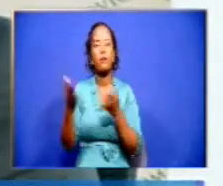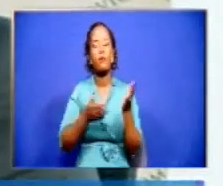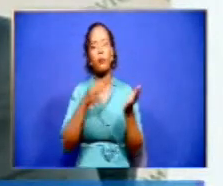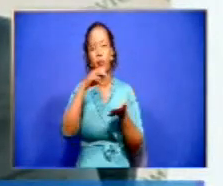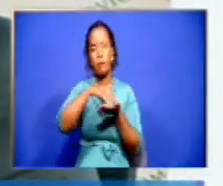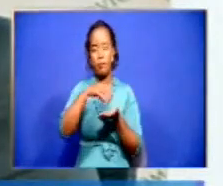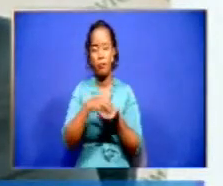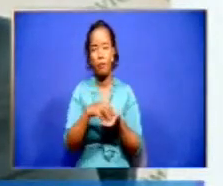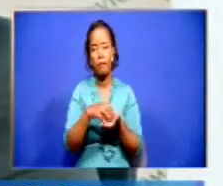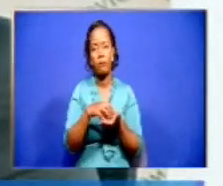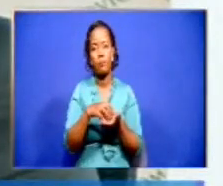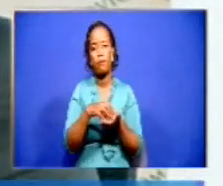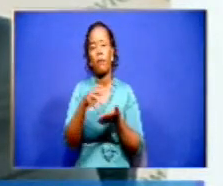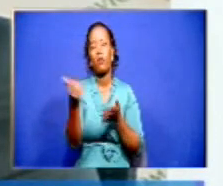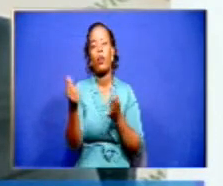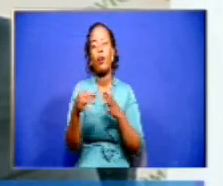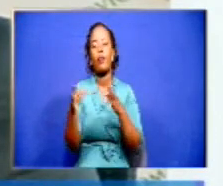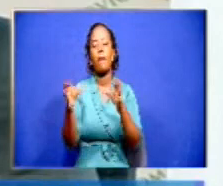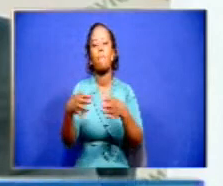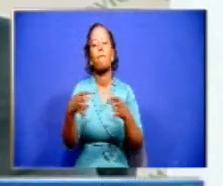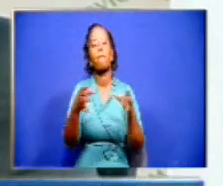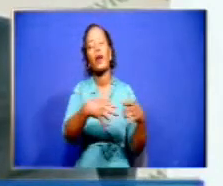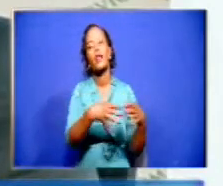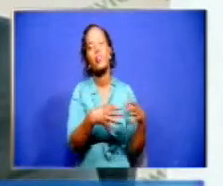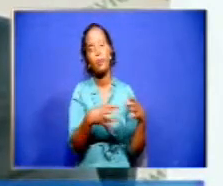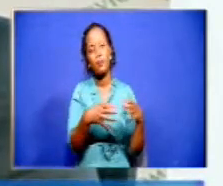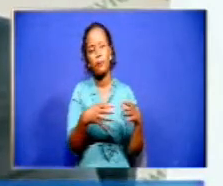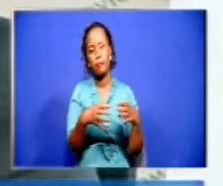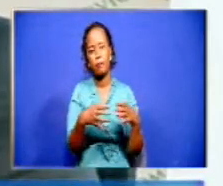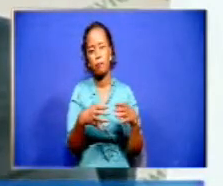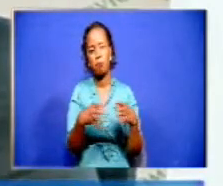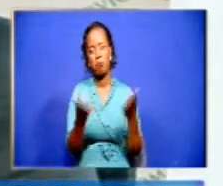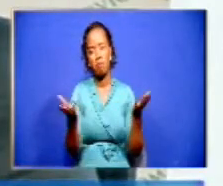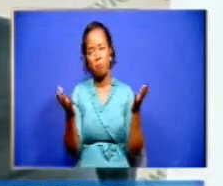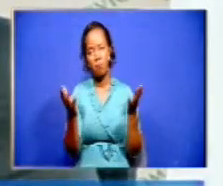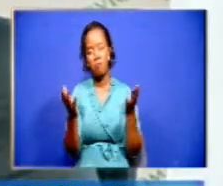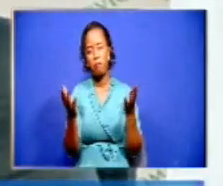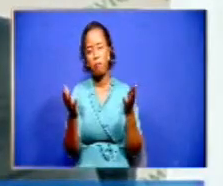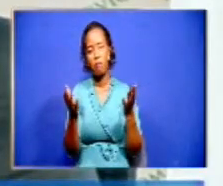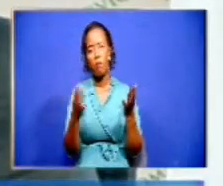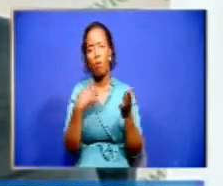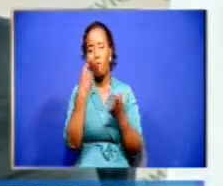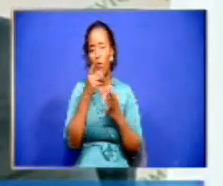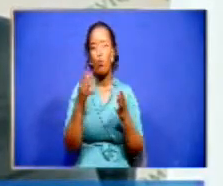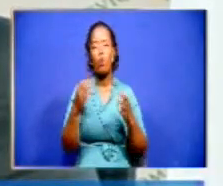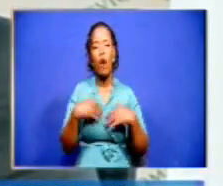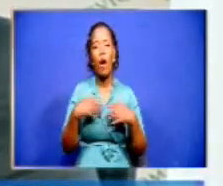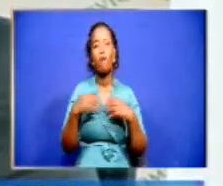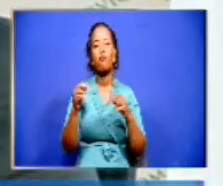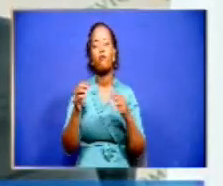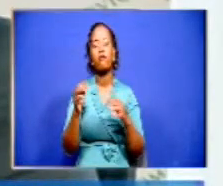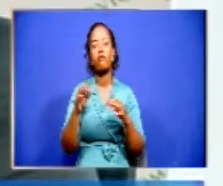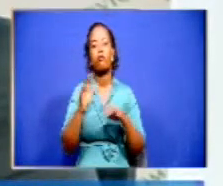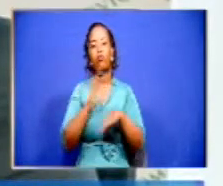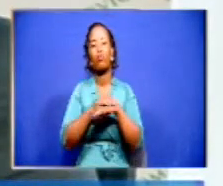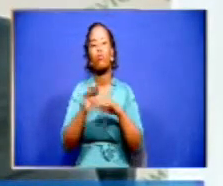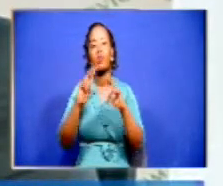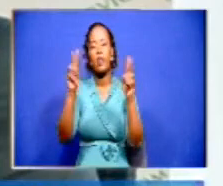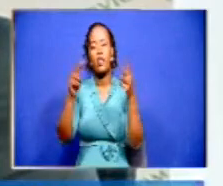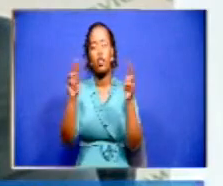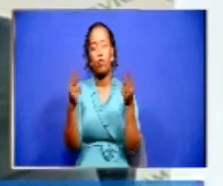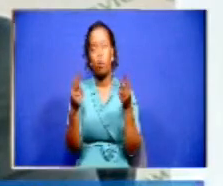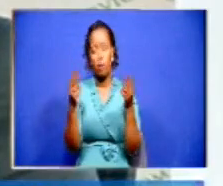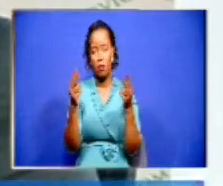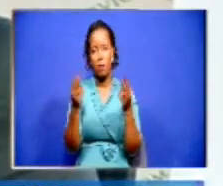other parties who have tangible issues on that subject